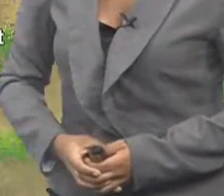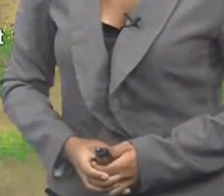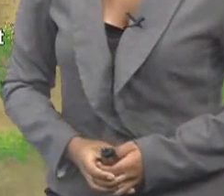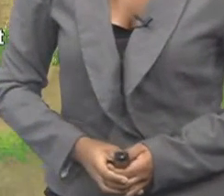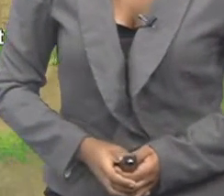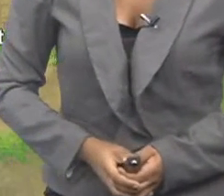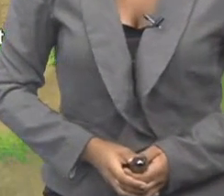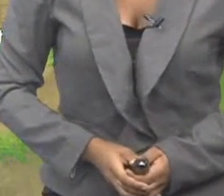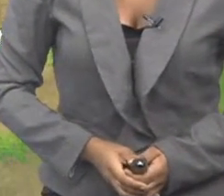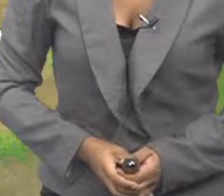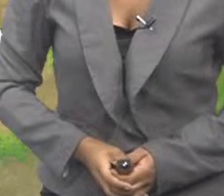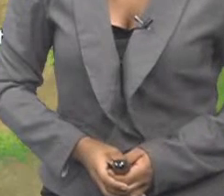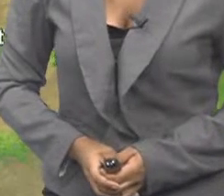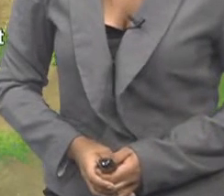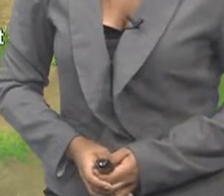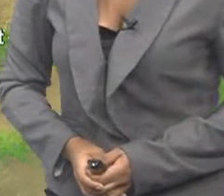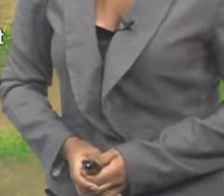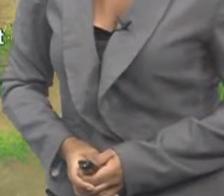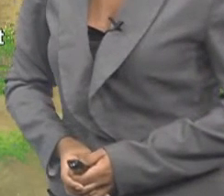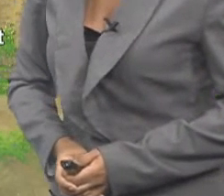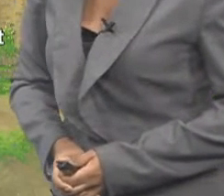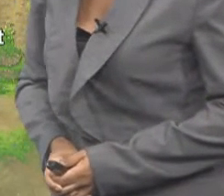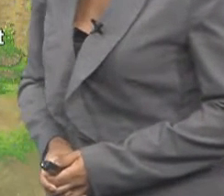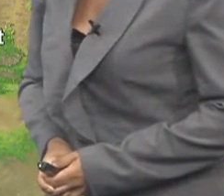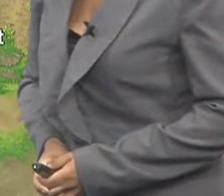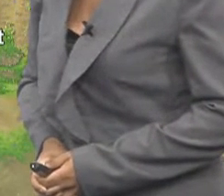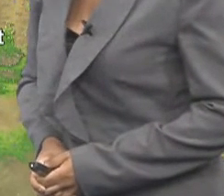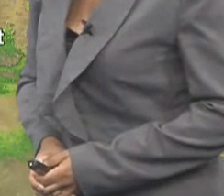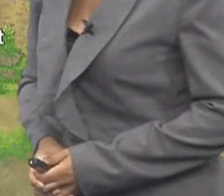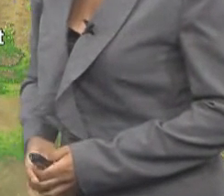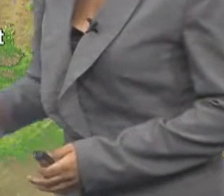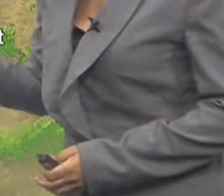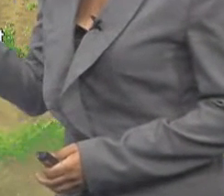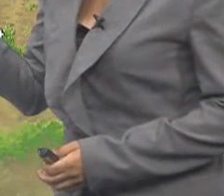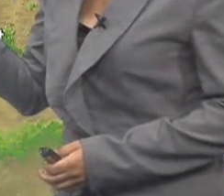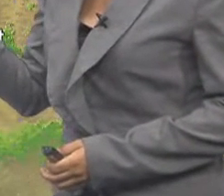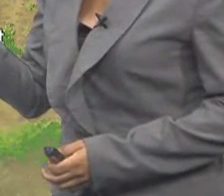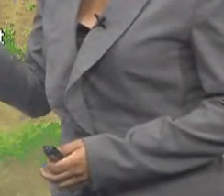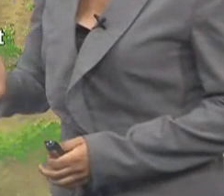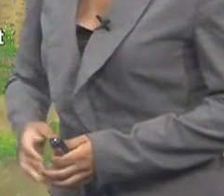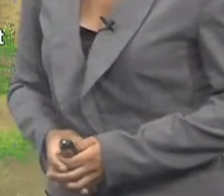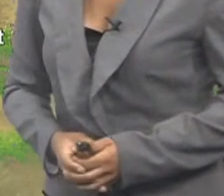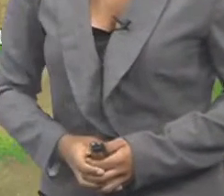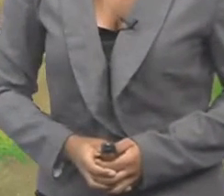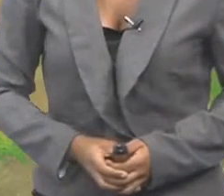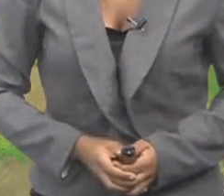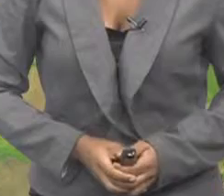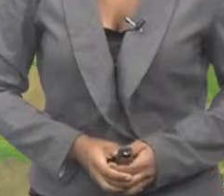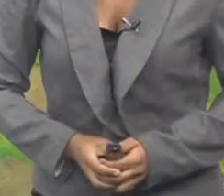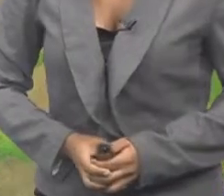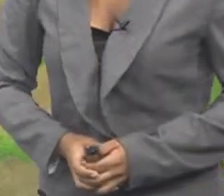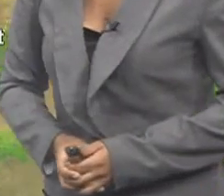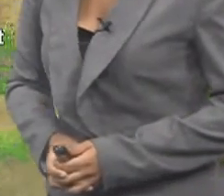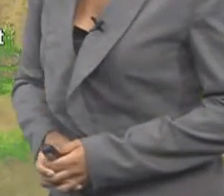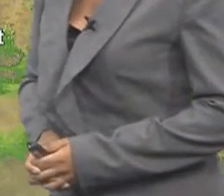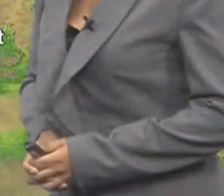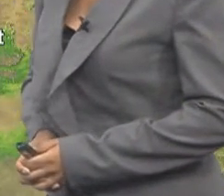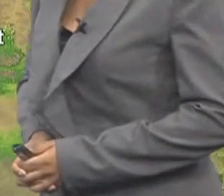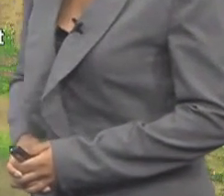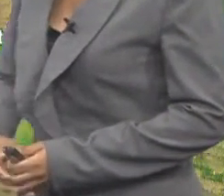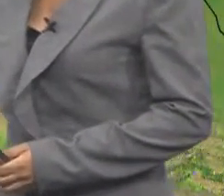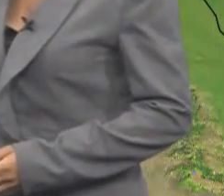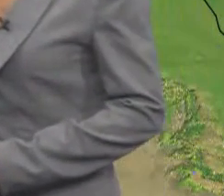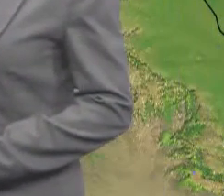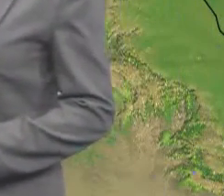and northeast, warm temperatures are anticipated, ranging between 27 degrees Celsius at Silebe-Pikwe to